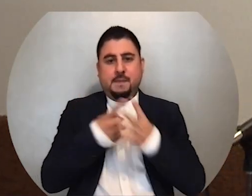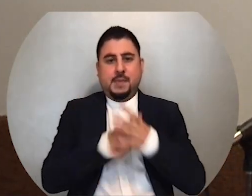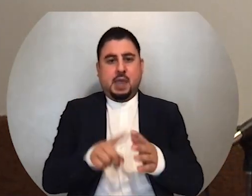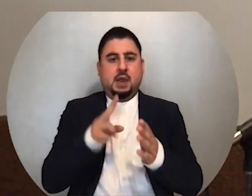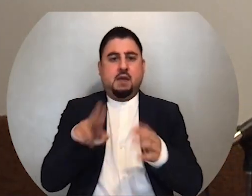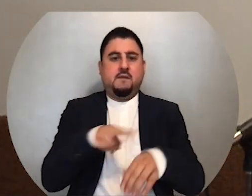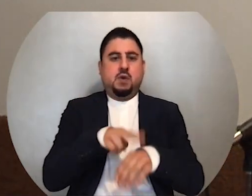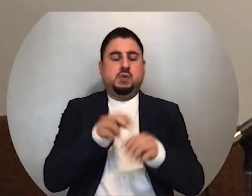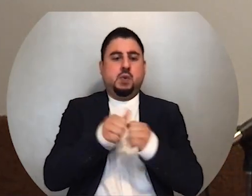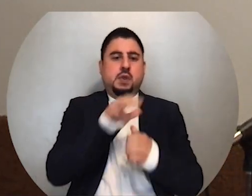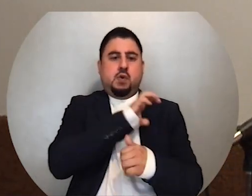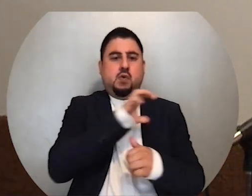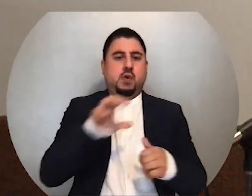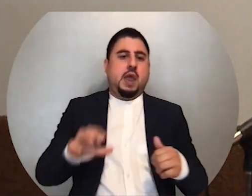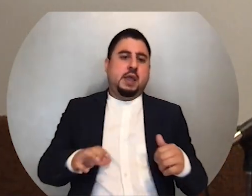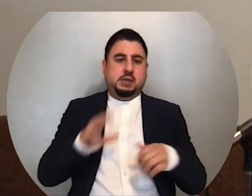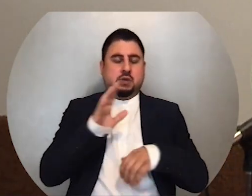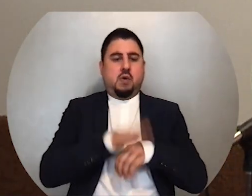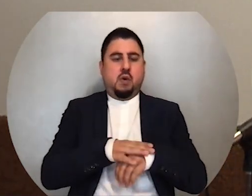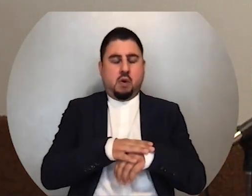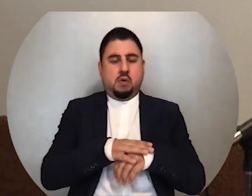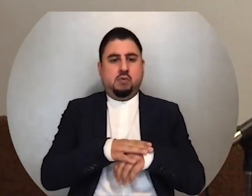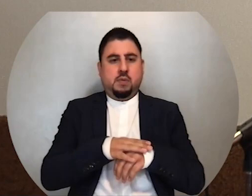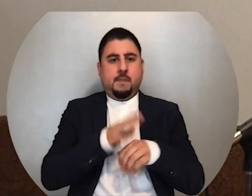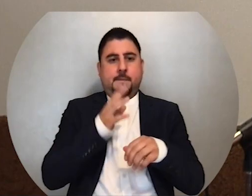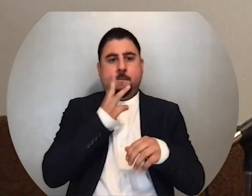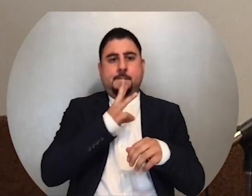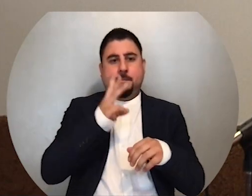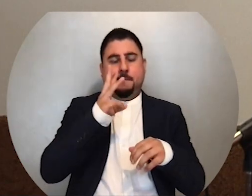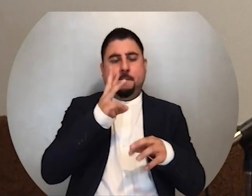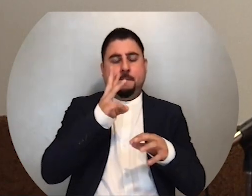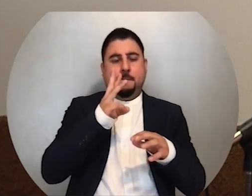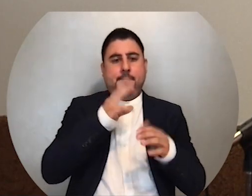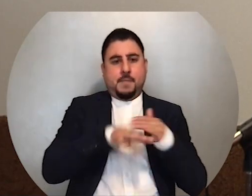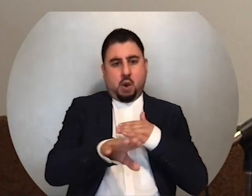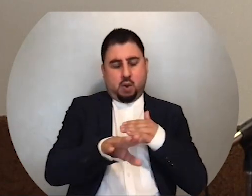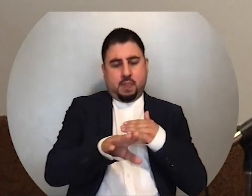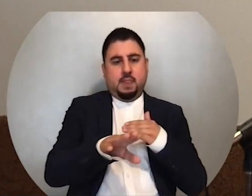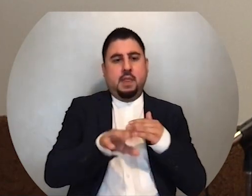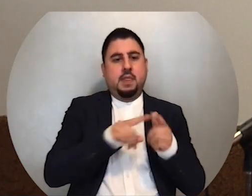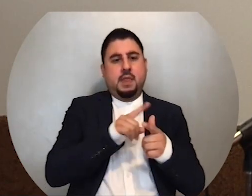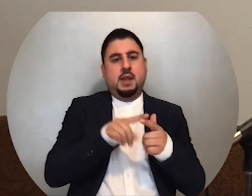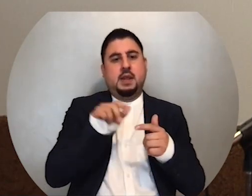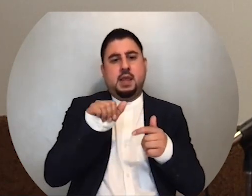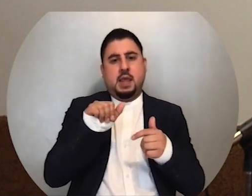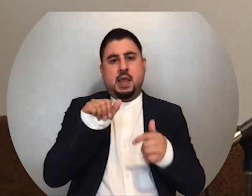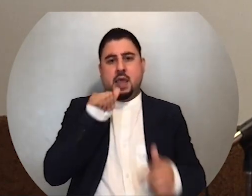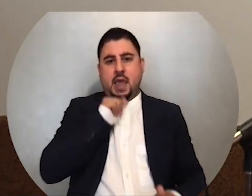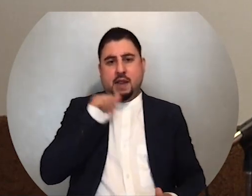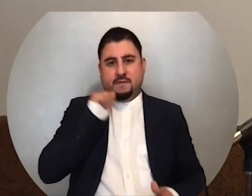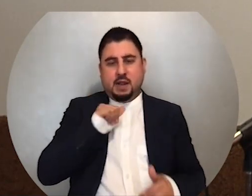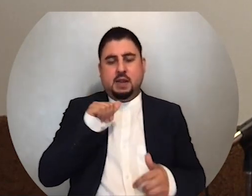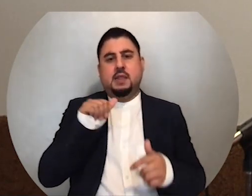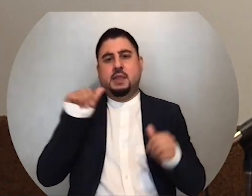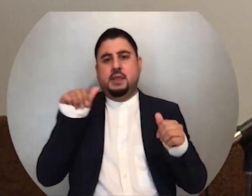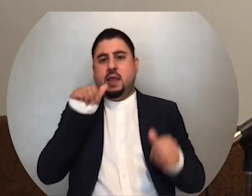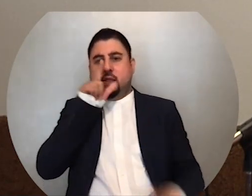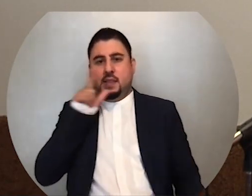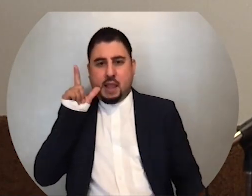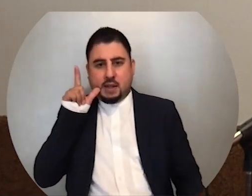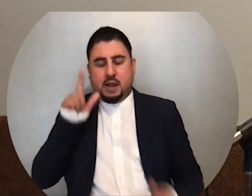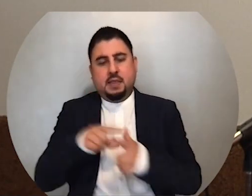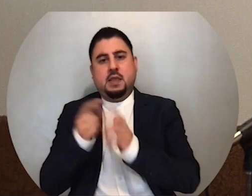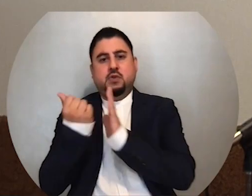of course, with Christ on the, you know, at baptism or at his birth in Advent, and then we go through Lent and then